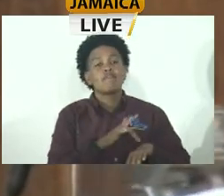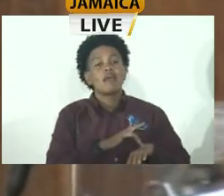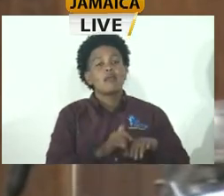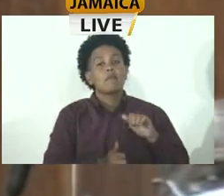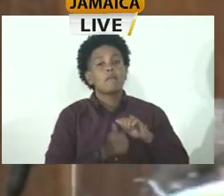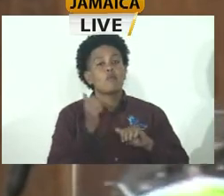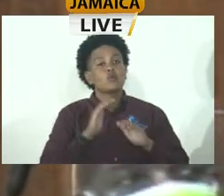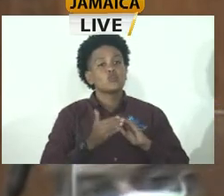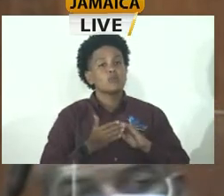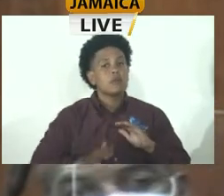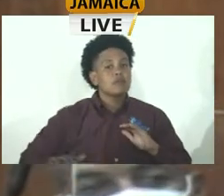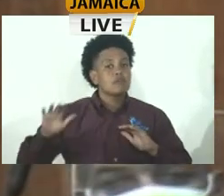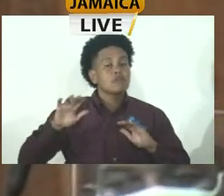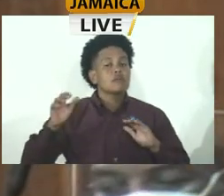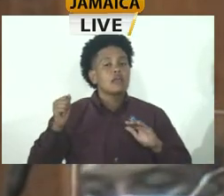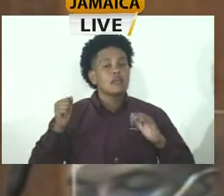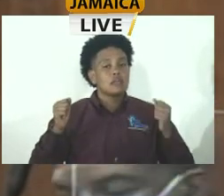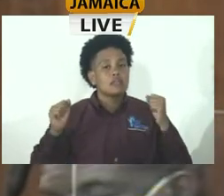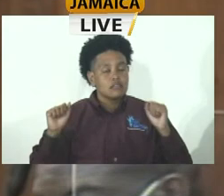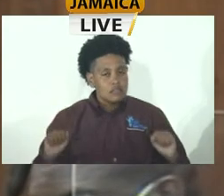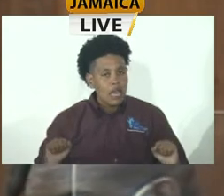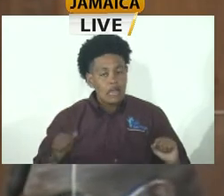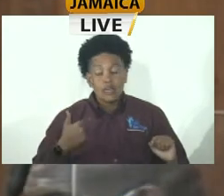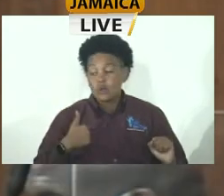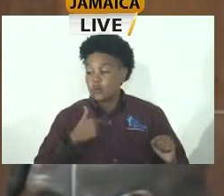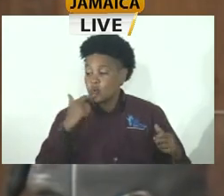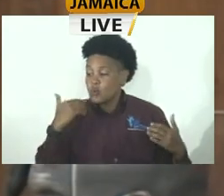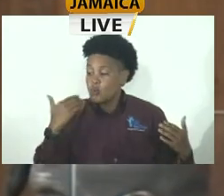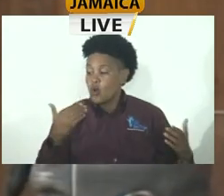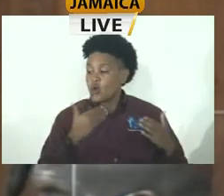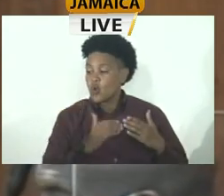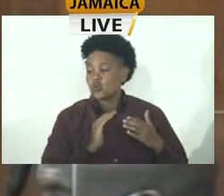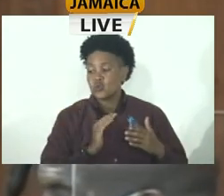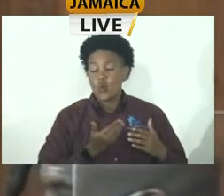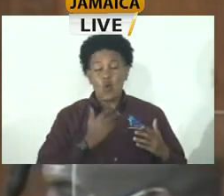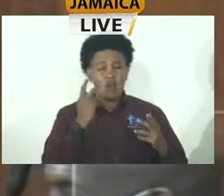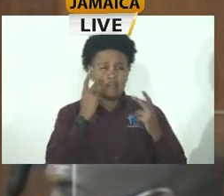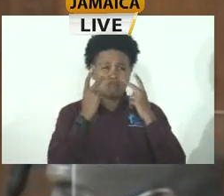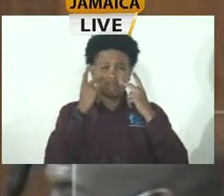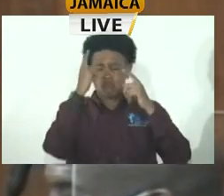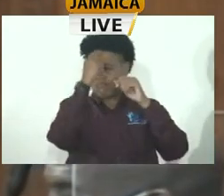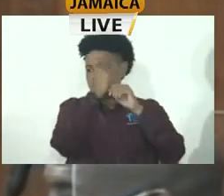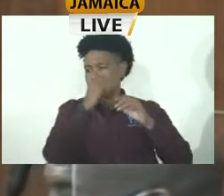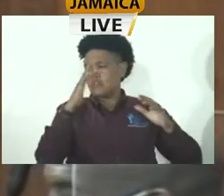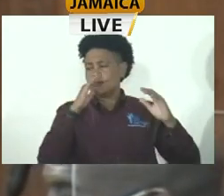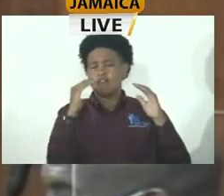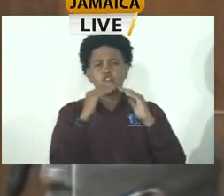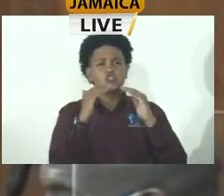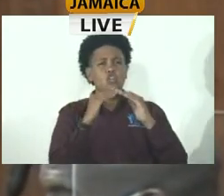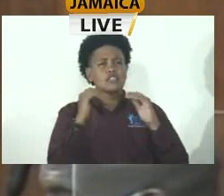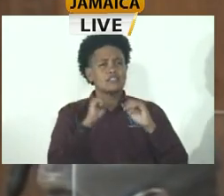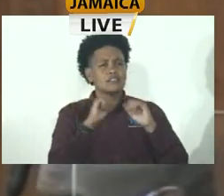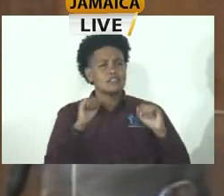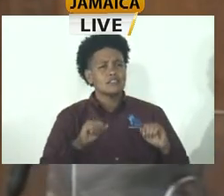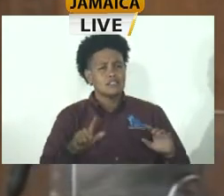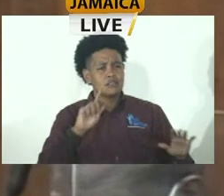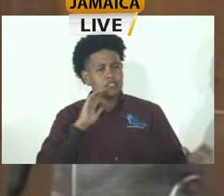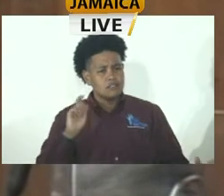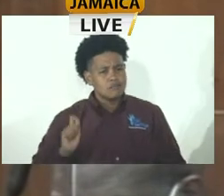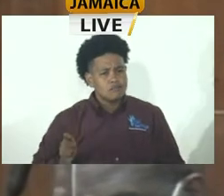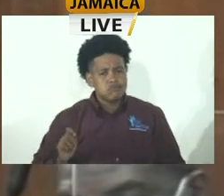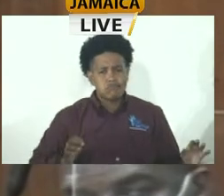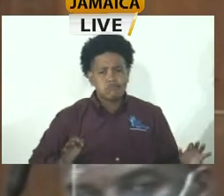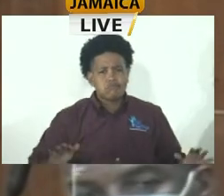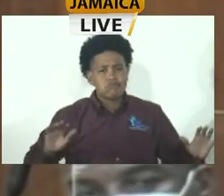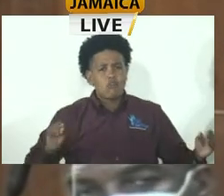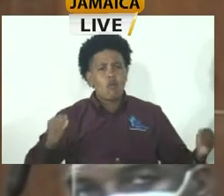of jamaica as we move closer to our vision of a justice system that offers first-class services the